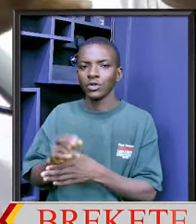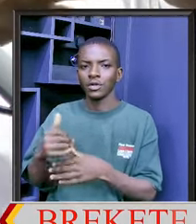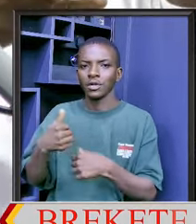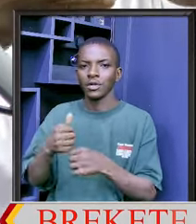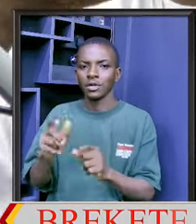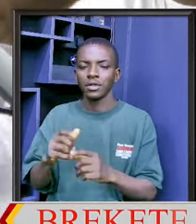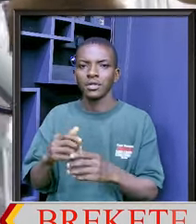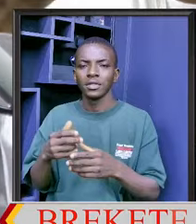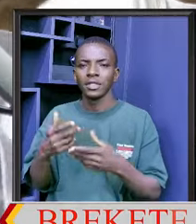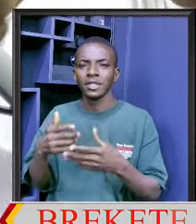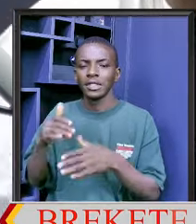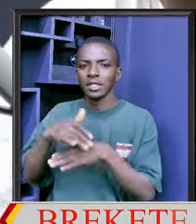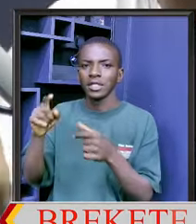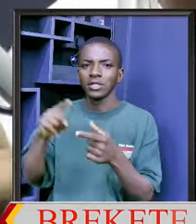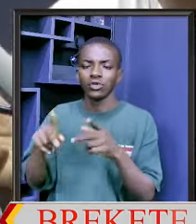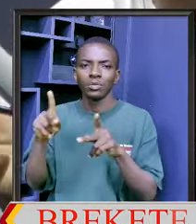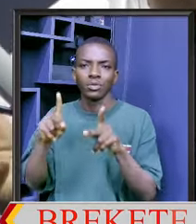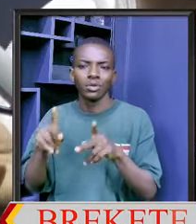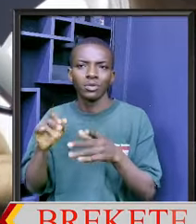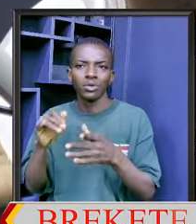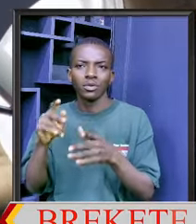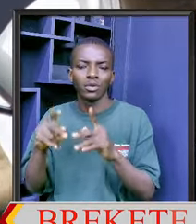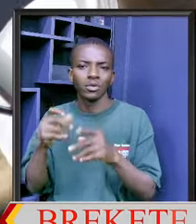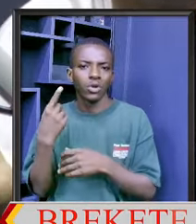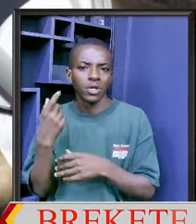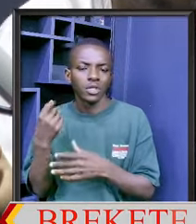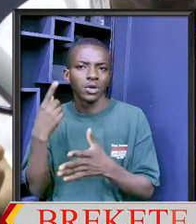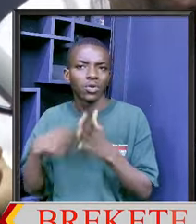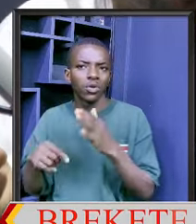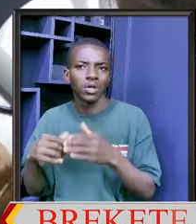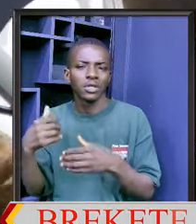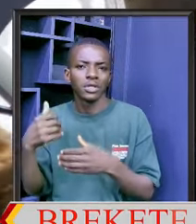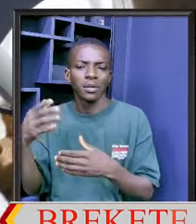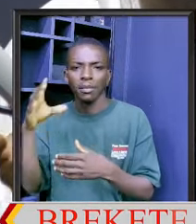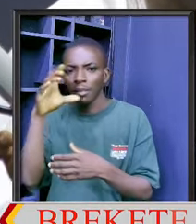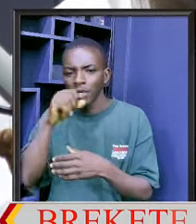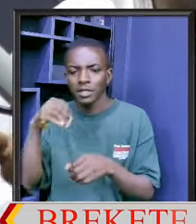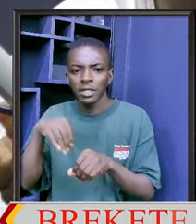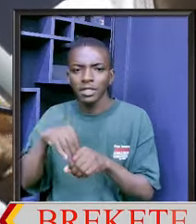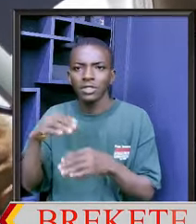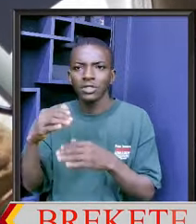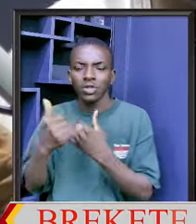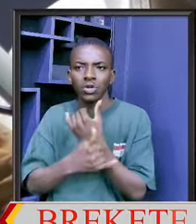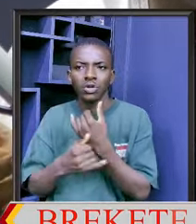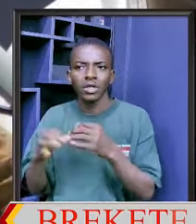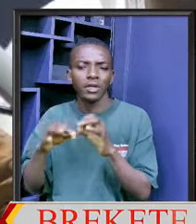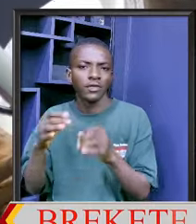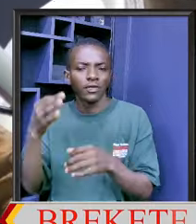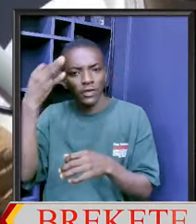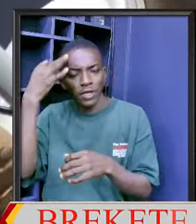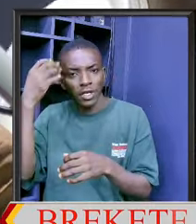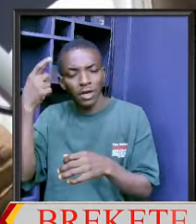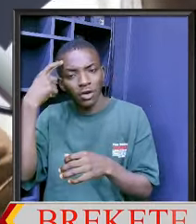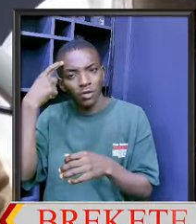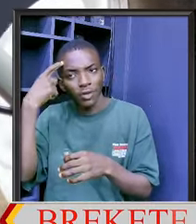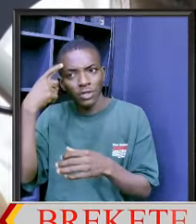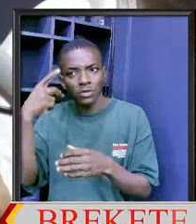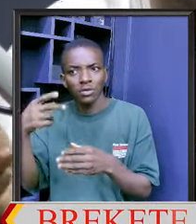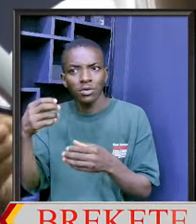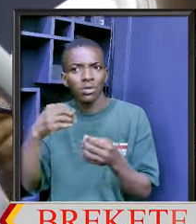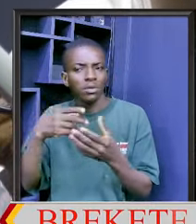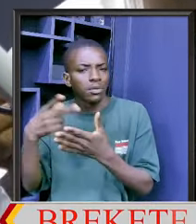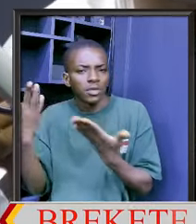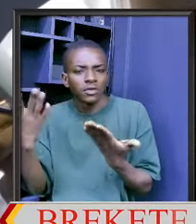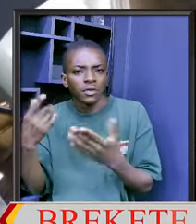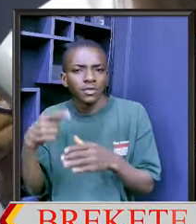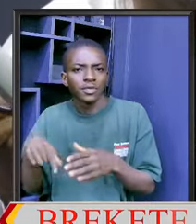we send them to people. Make people understand what thing that they miss for this country. Yes, even sir. Federal government supposed patronize